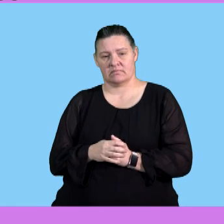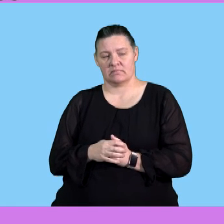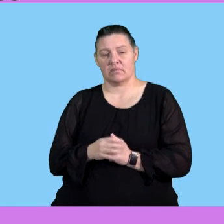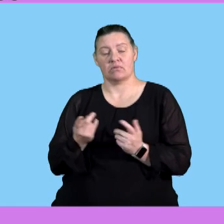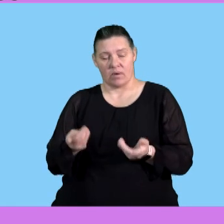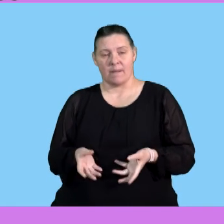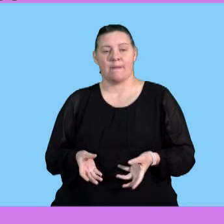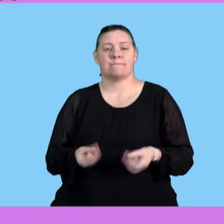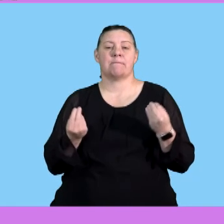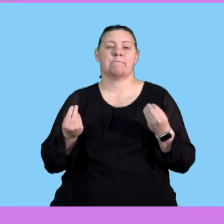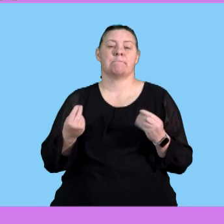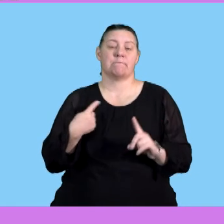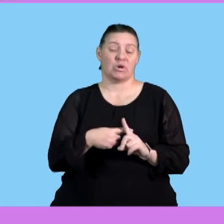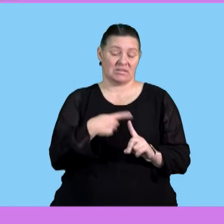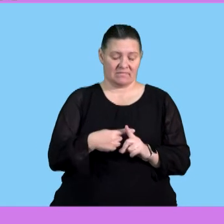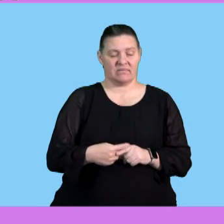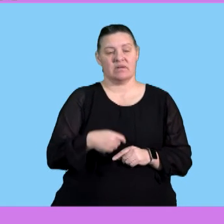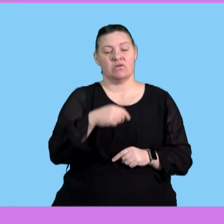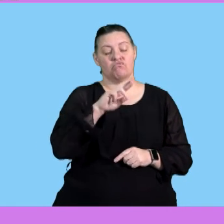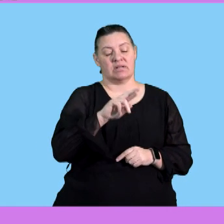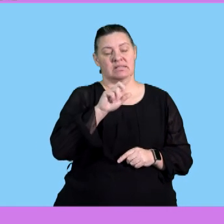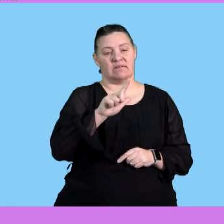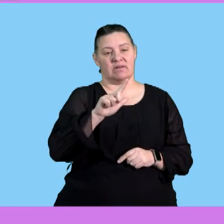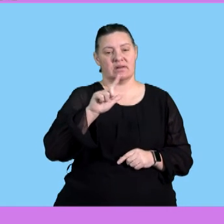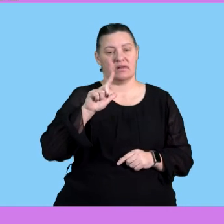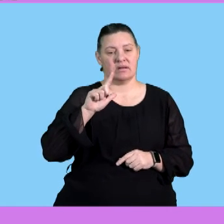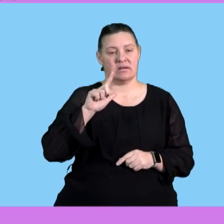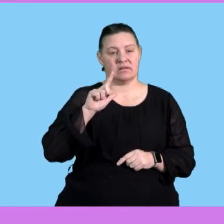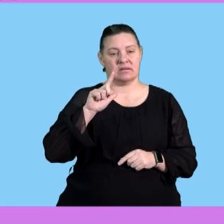that he made a profit of